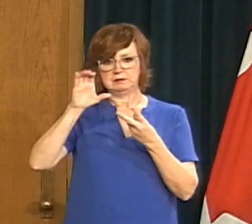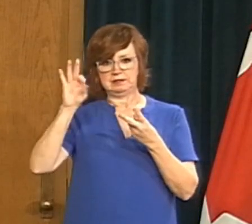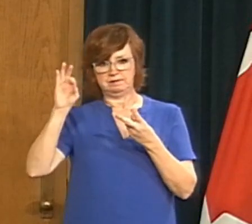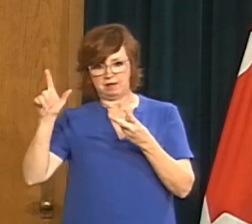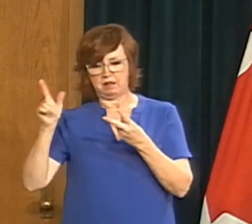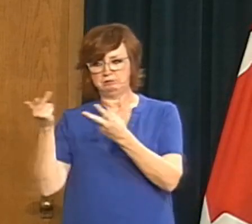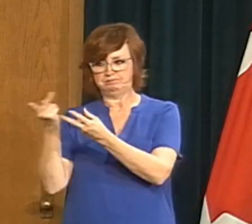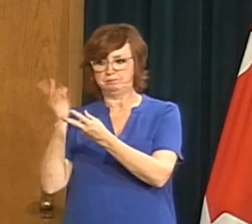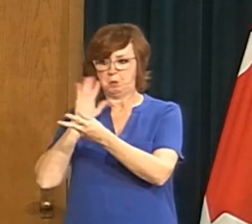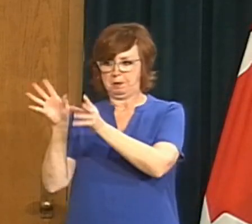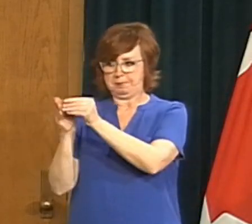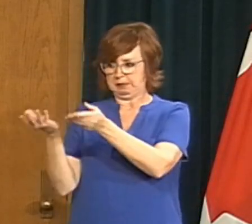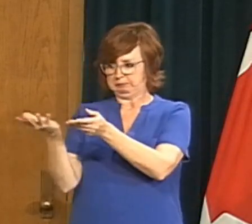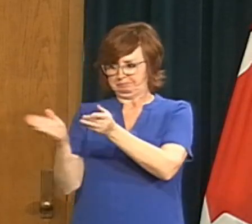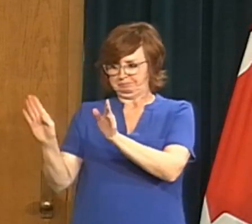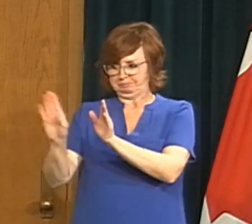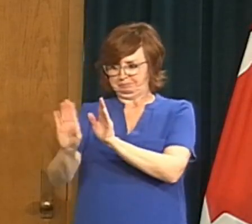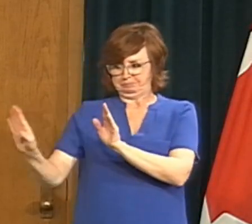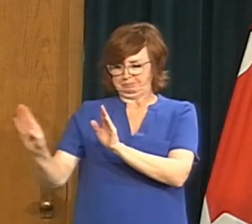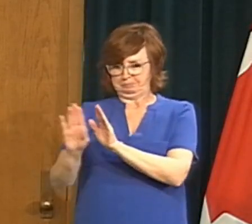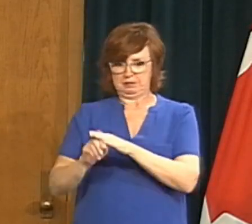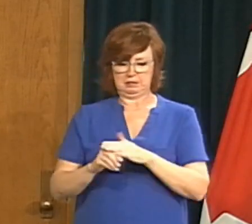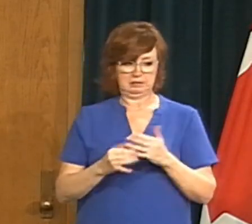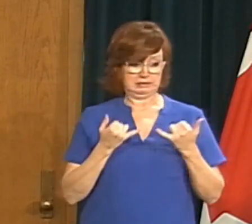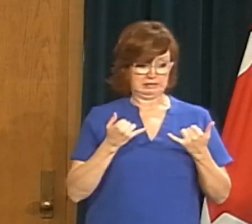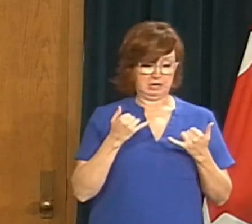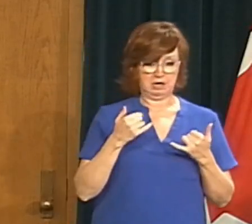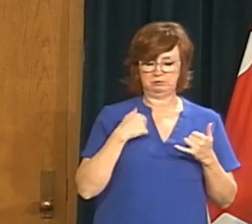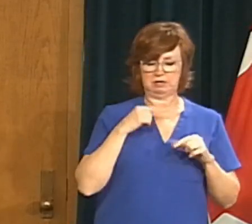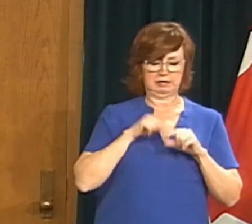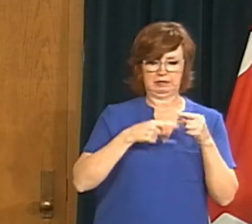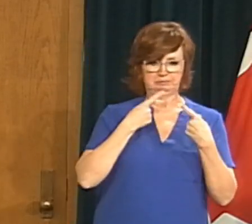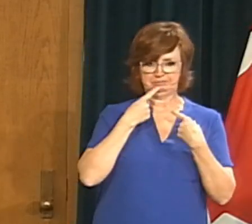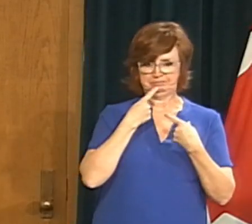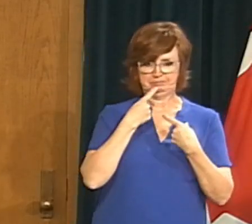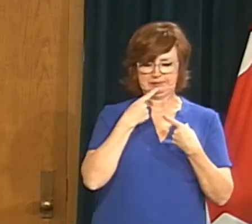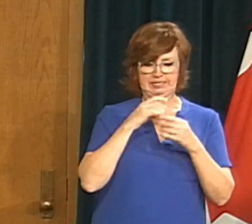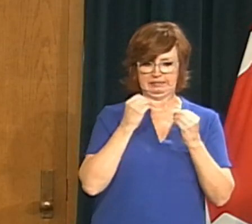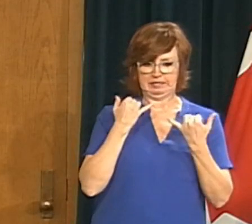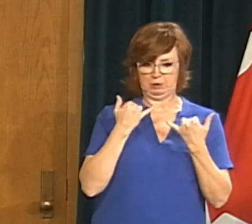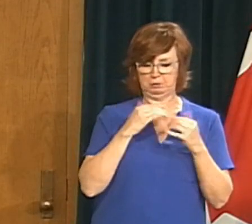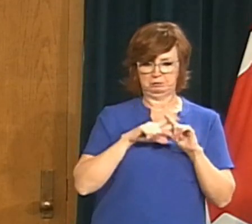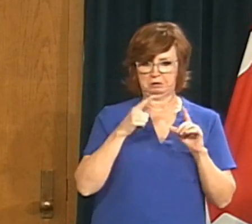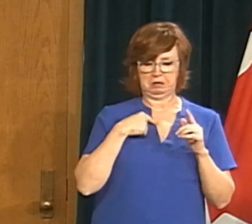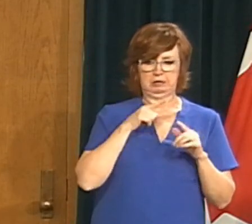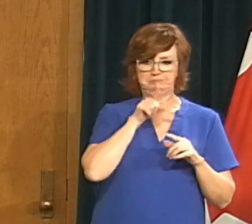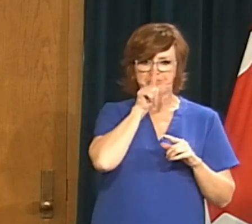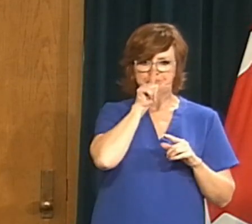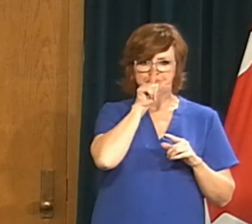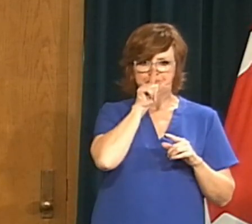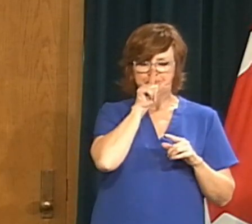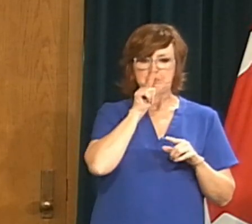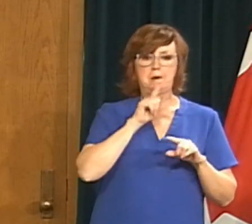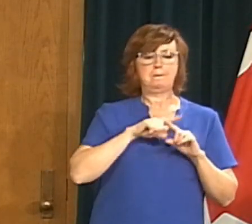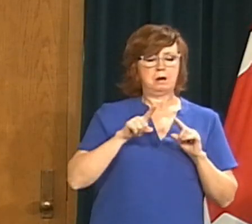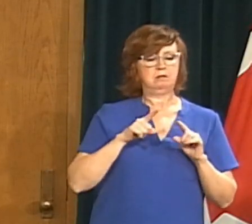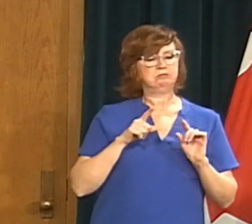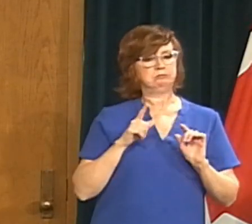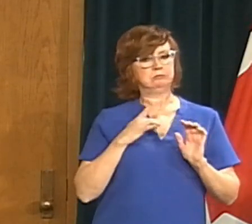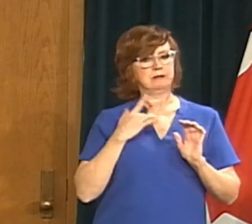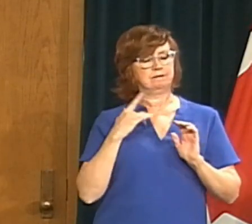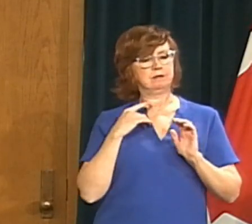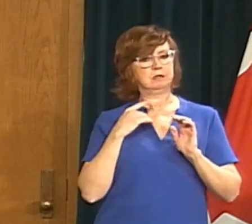and the federal government. And without getting into details, I think it's fair to say that Saskatchewan would, be supportive